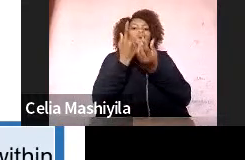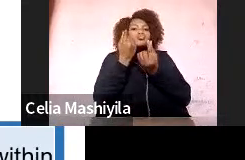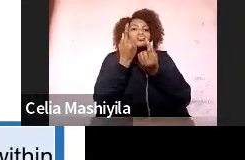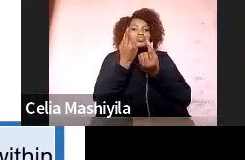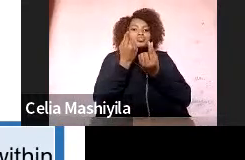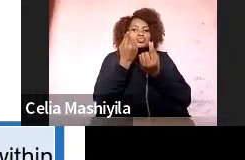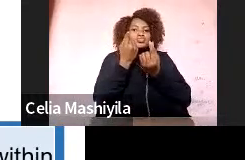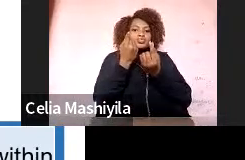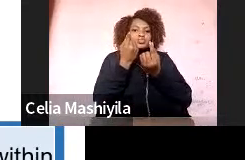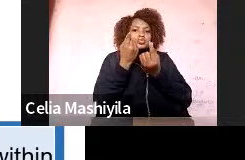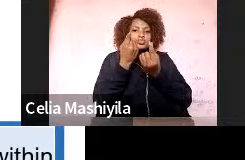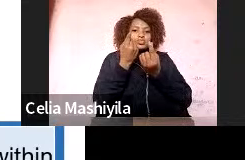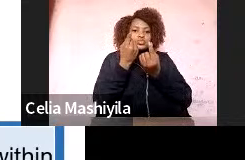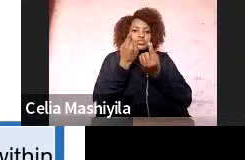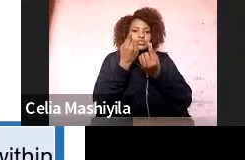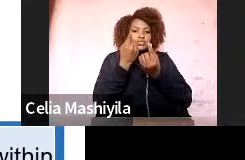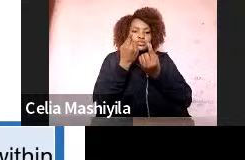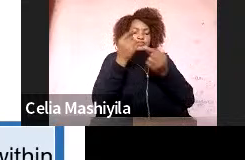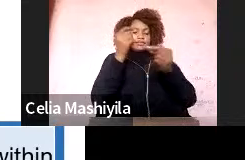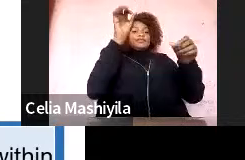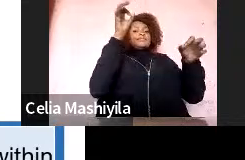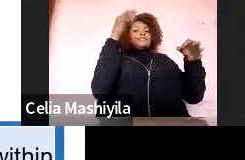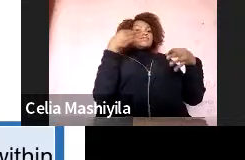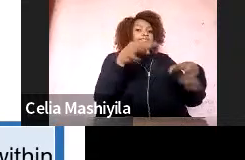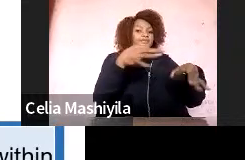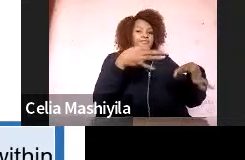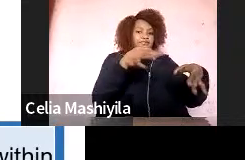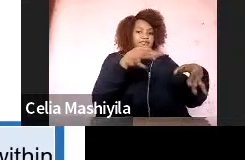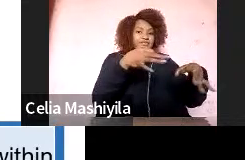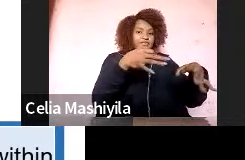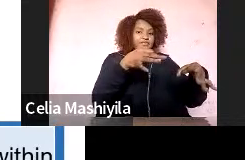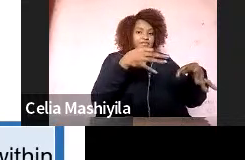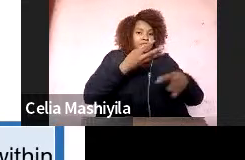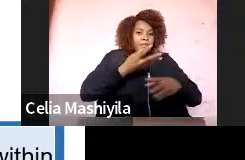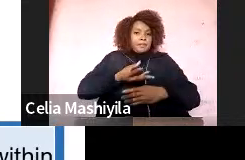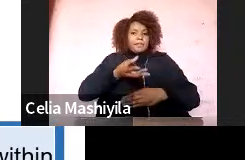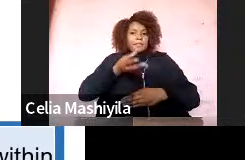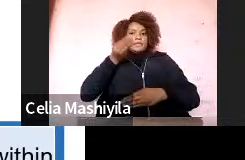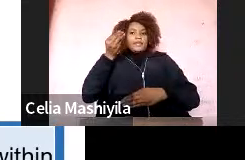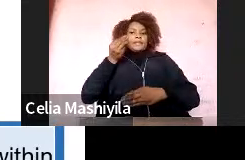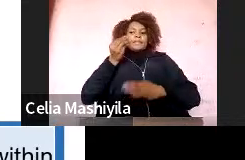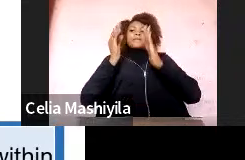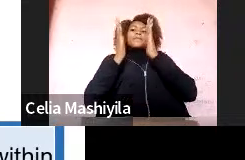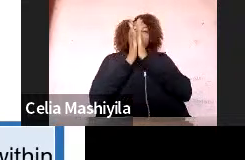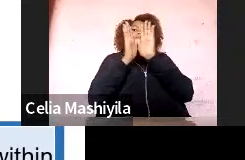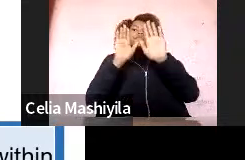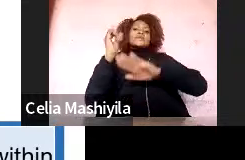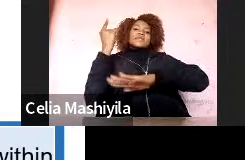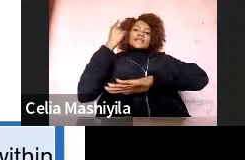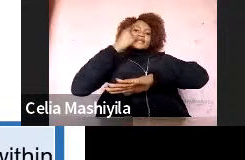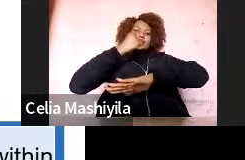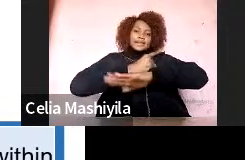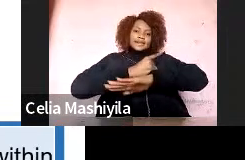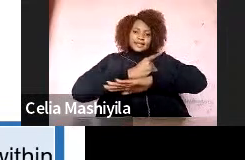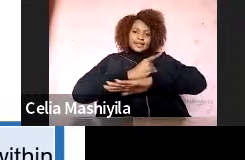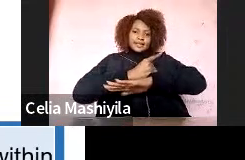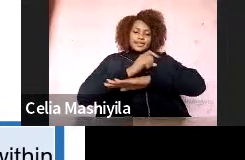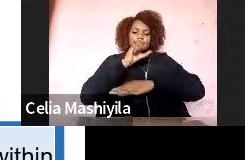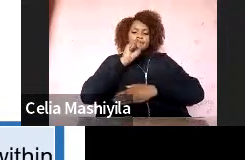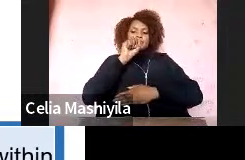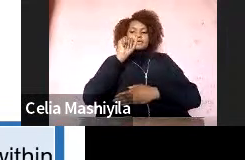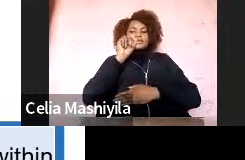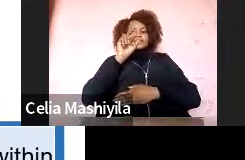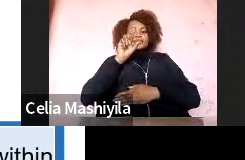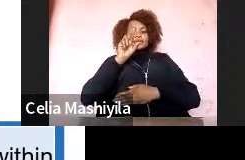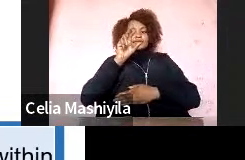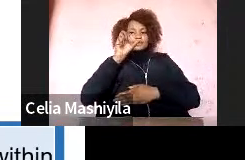receiving fully completed document with all information or supporting information which is required